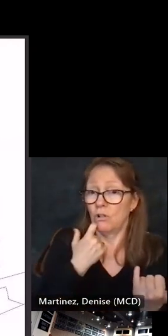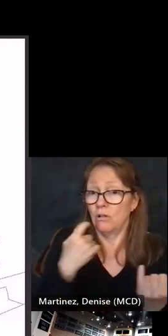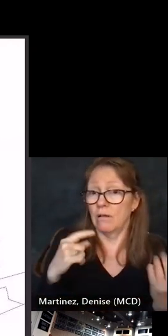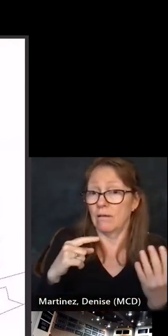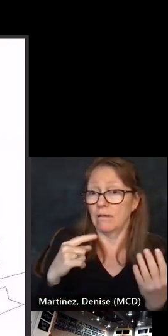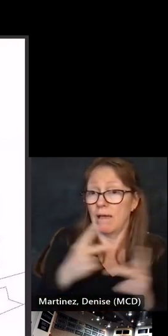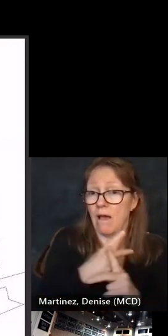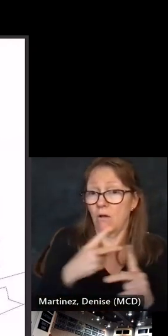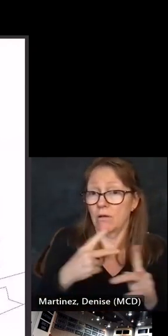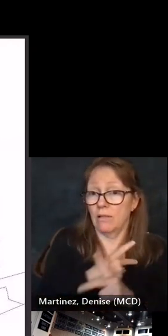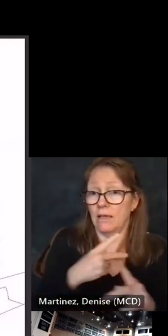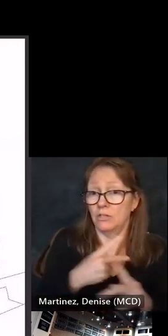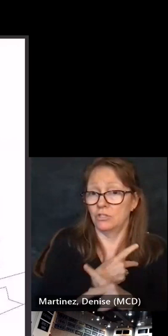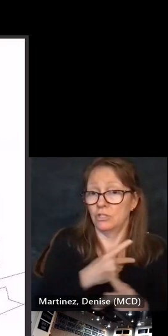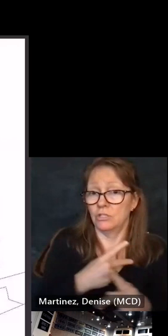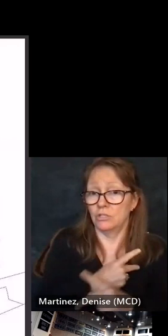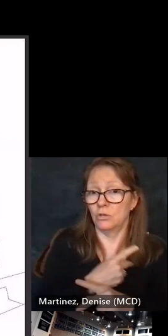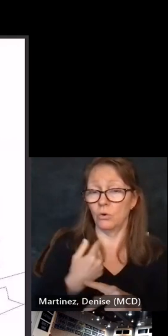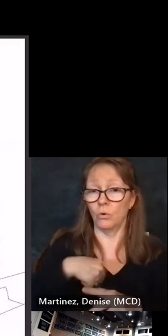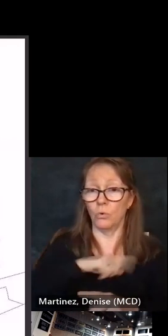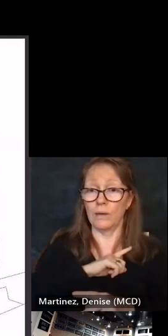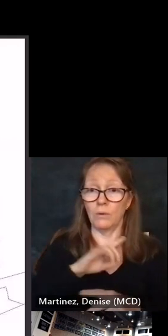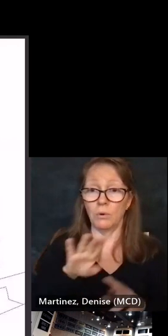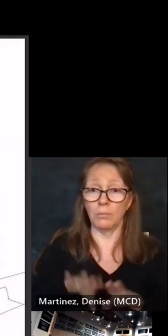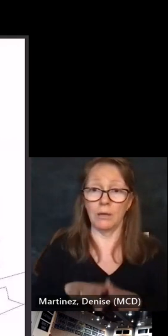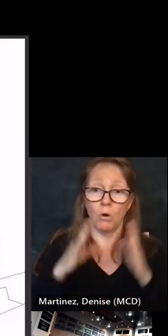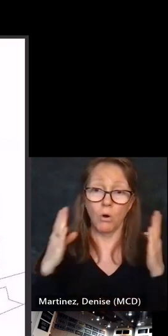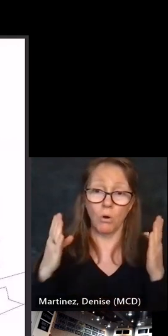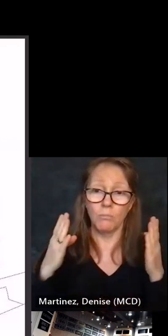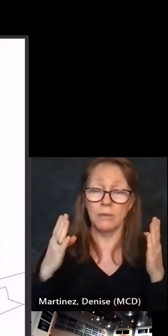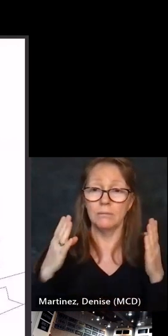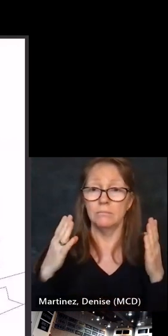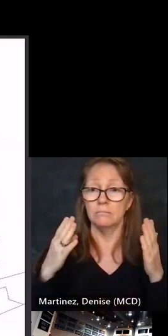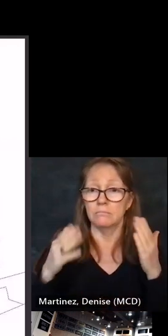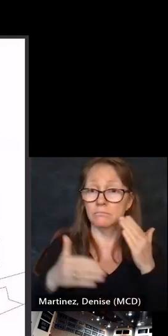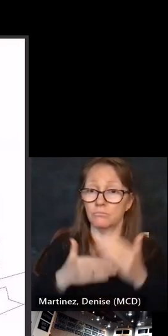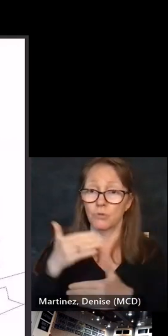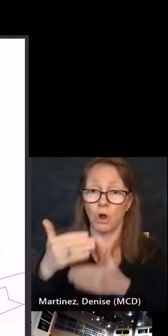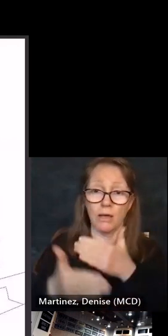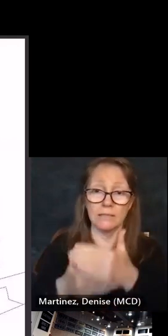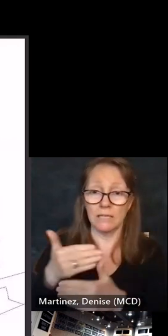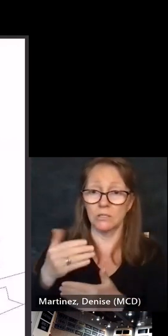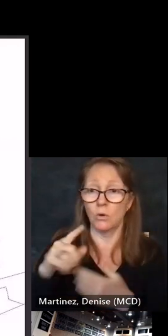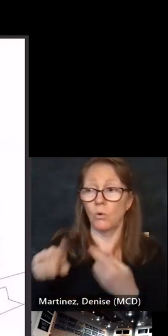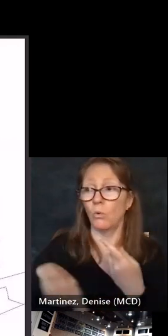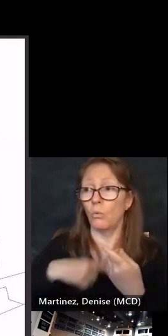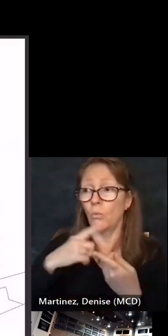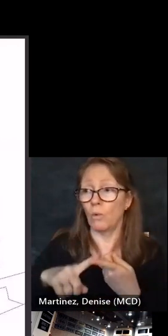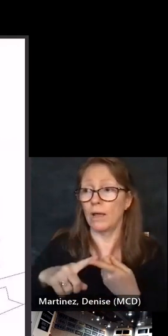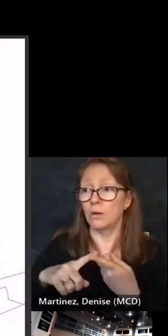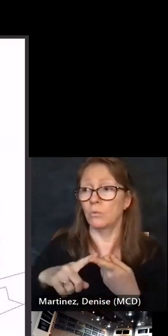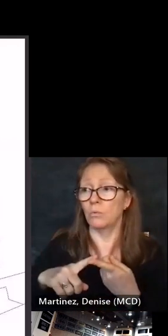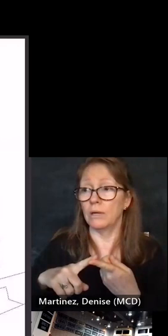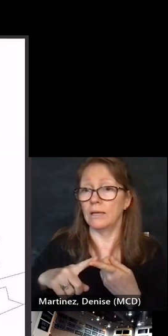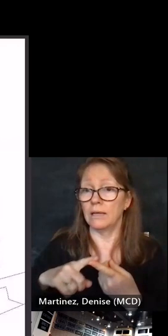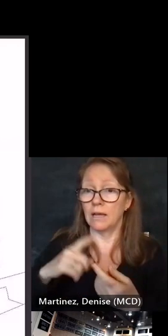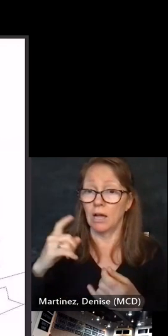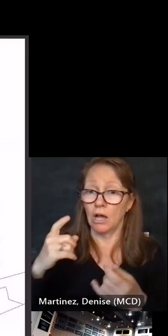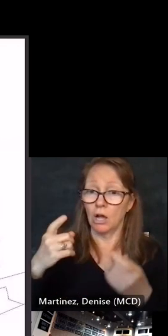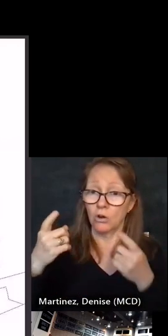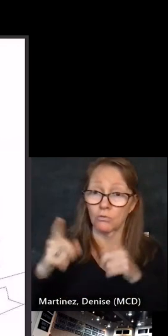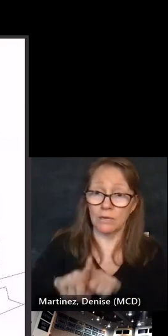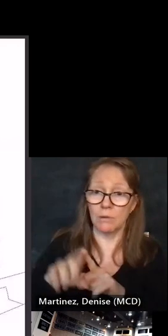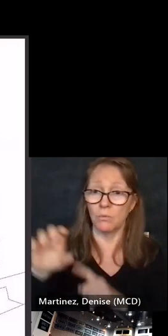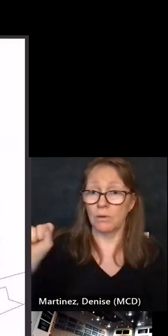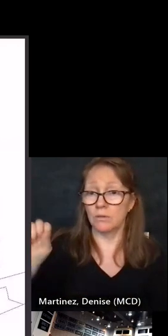our routine open procurement process when we purchase or when we come to an agreement with the solar company